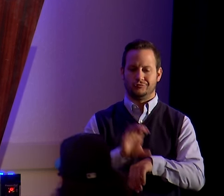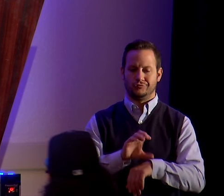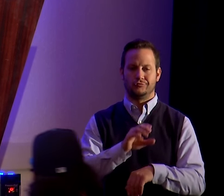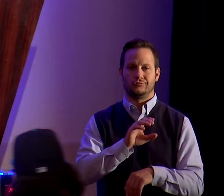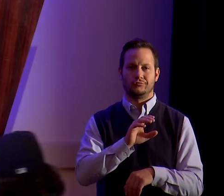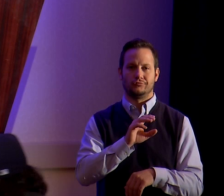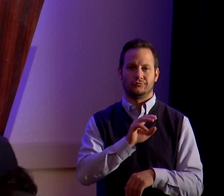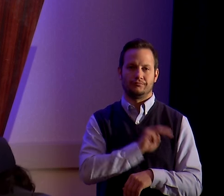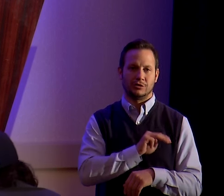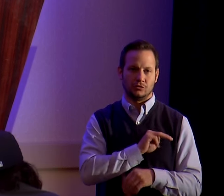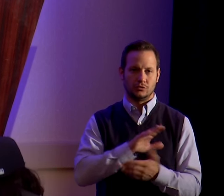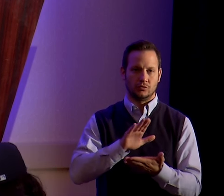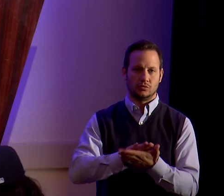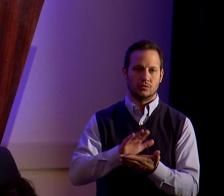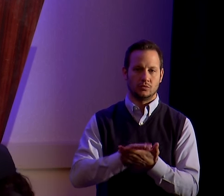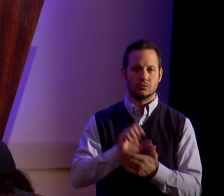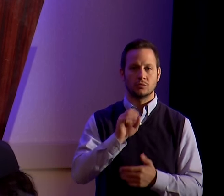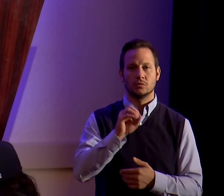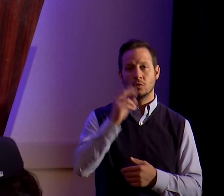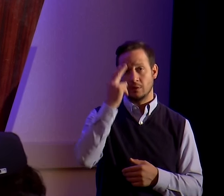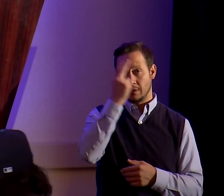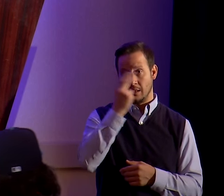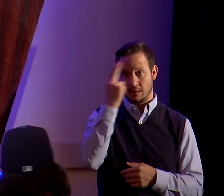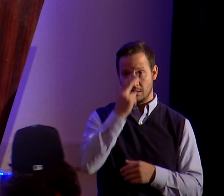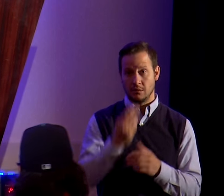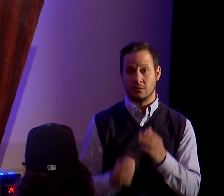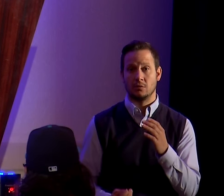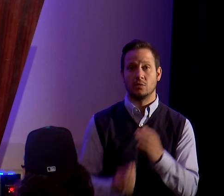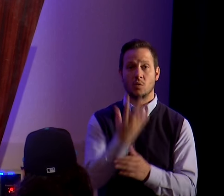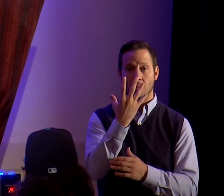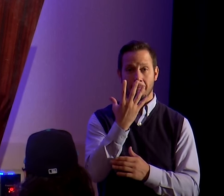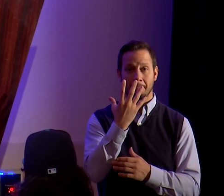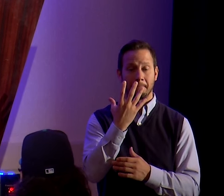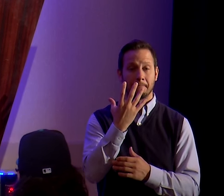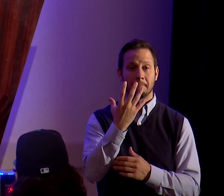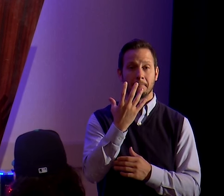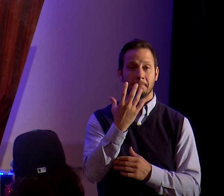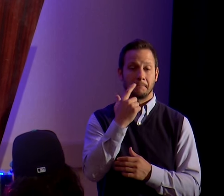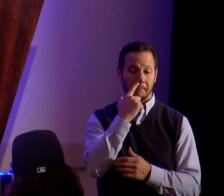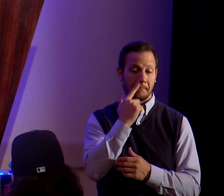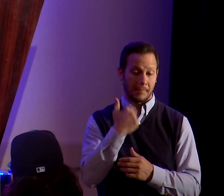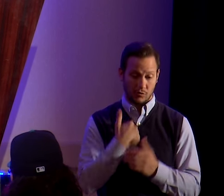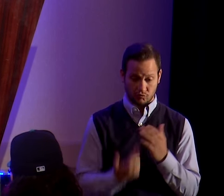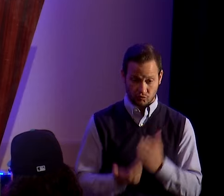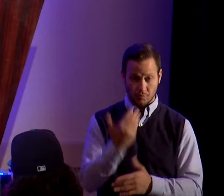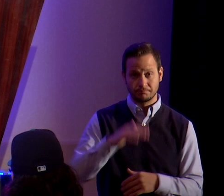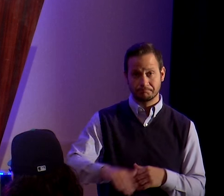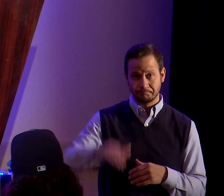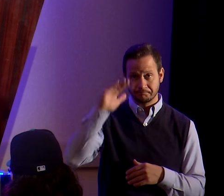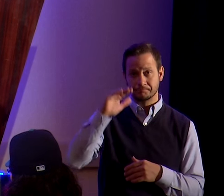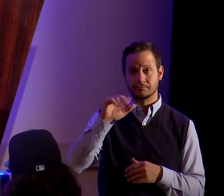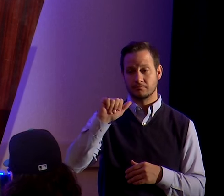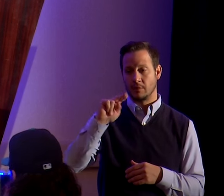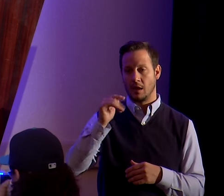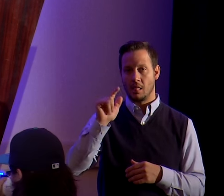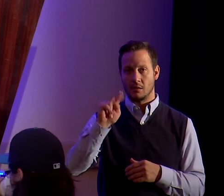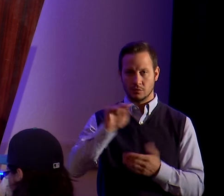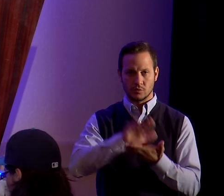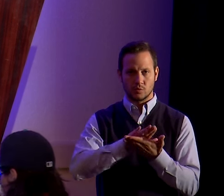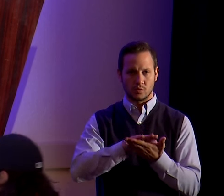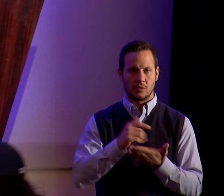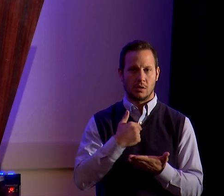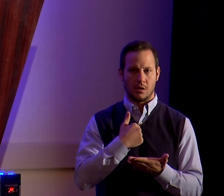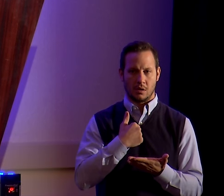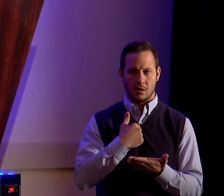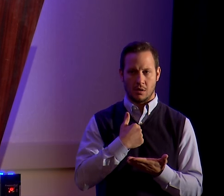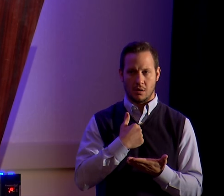a Catholic, growing up in an Anglican school, from the very young age, I